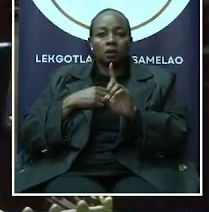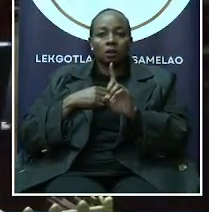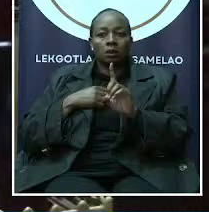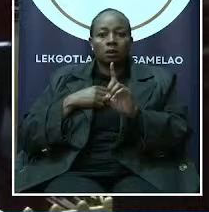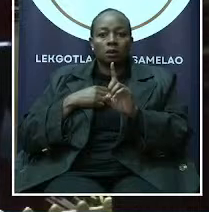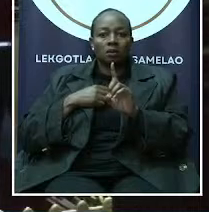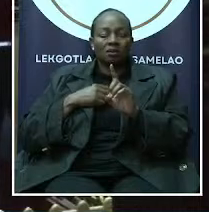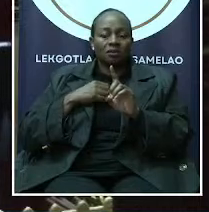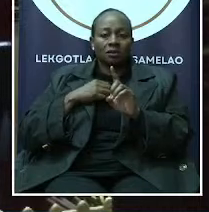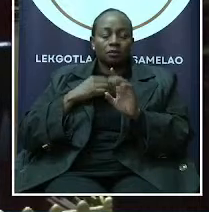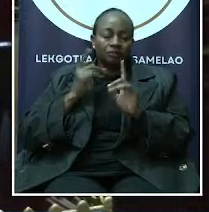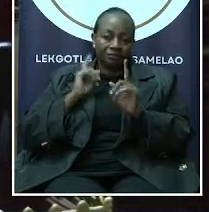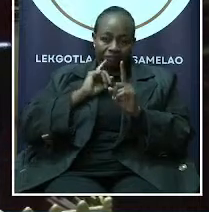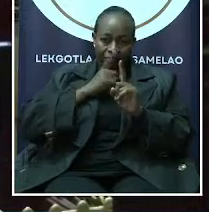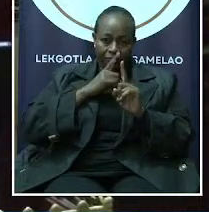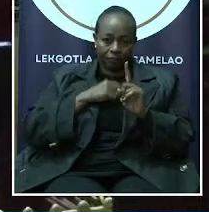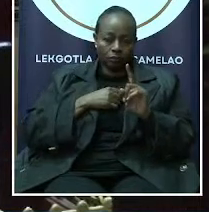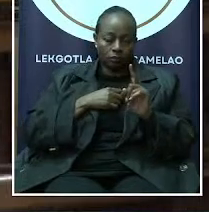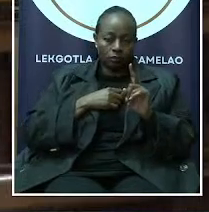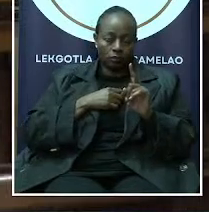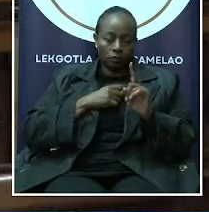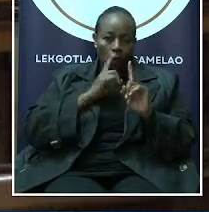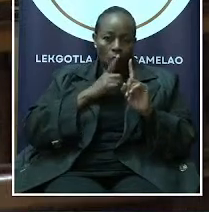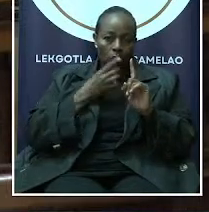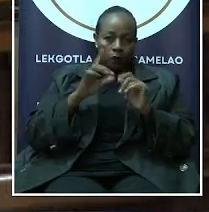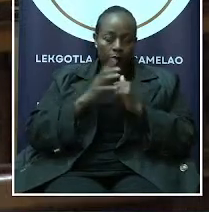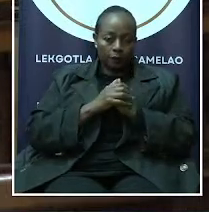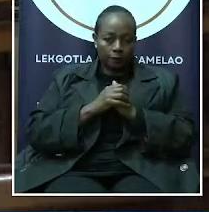dysfunctional. Please Can I- pause. What's your point of order?